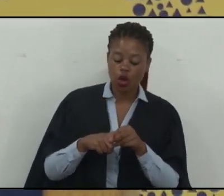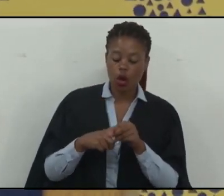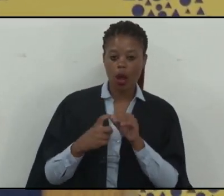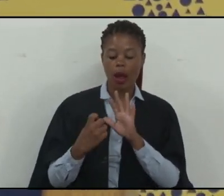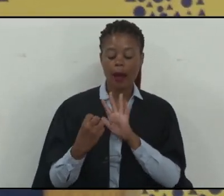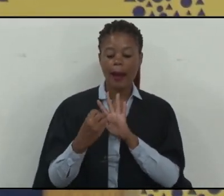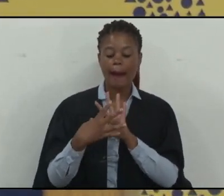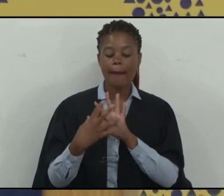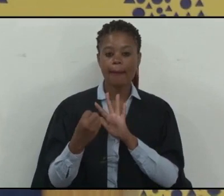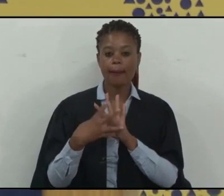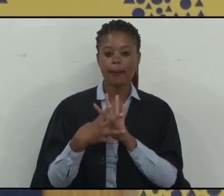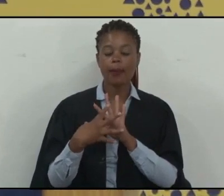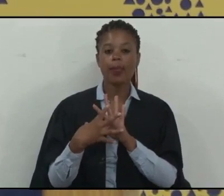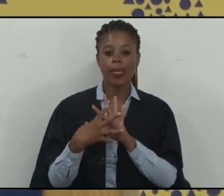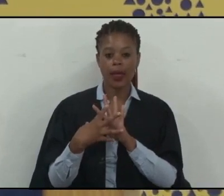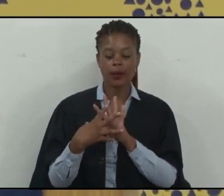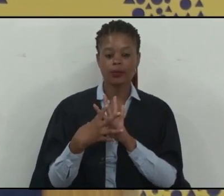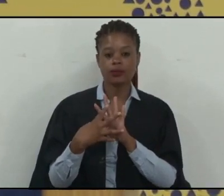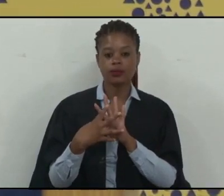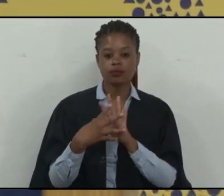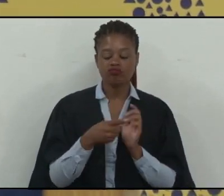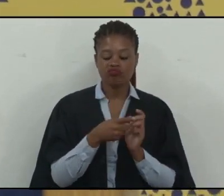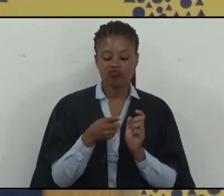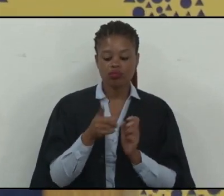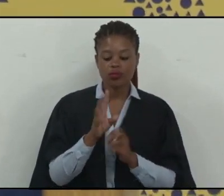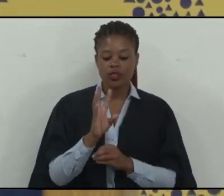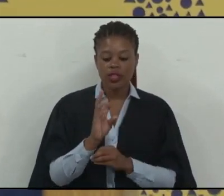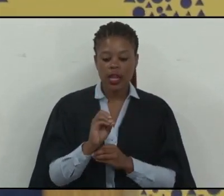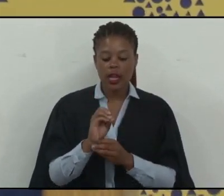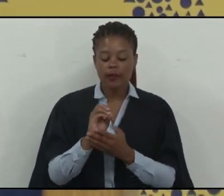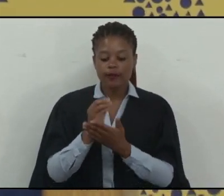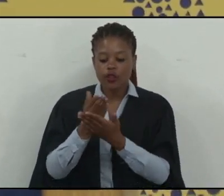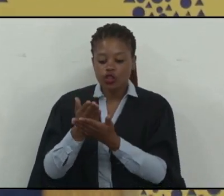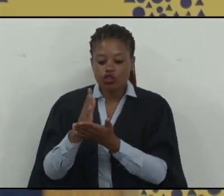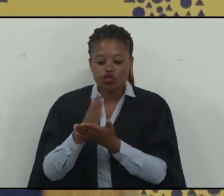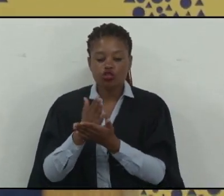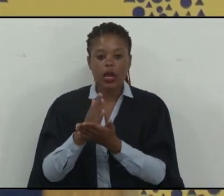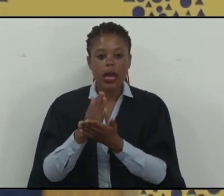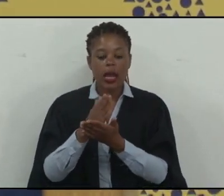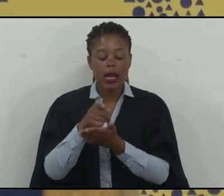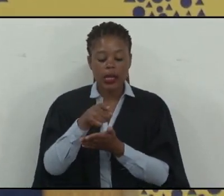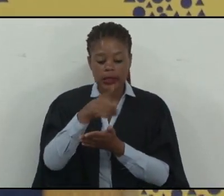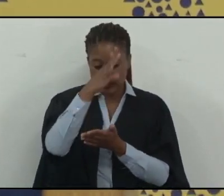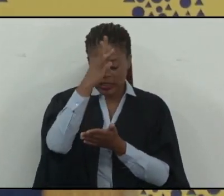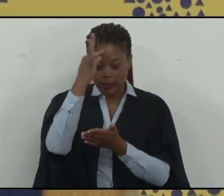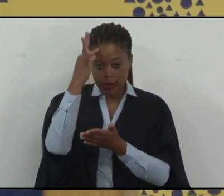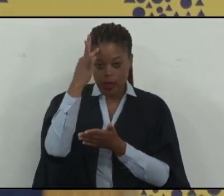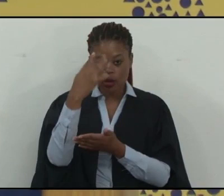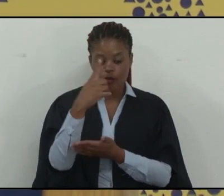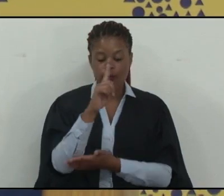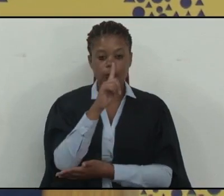as they have this shared minute of silence.